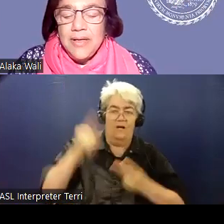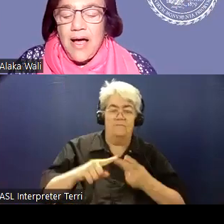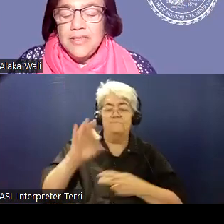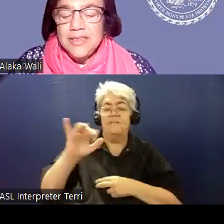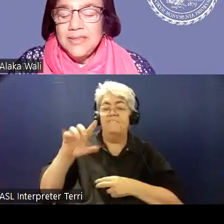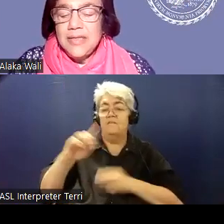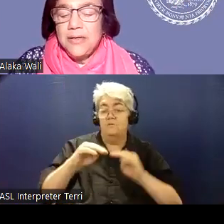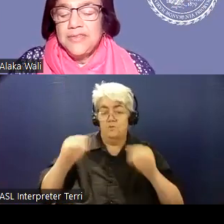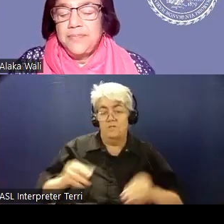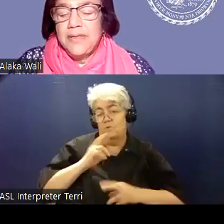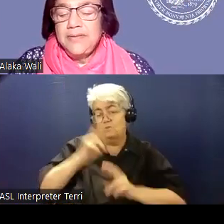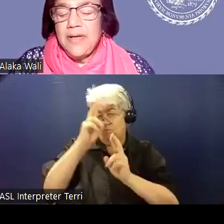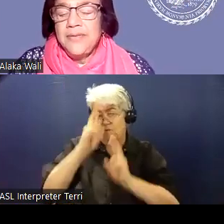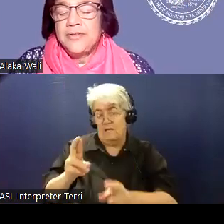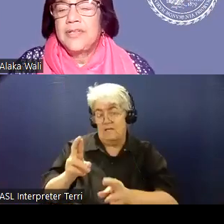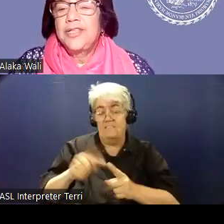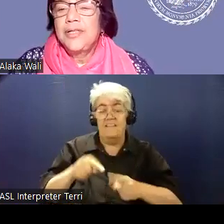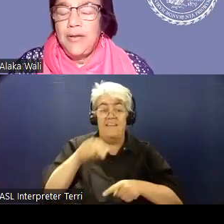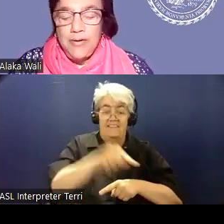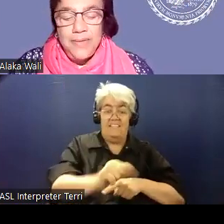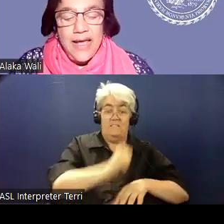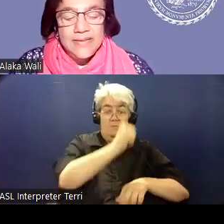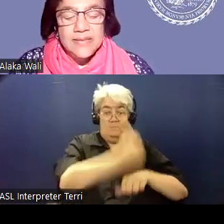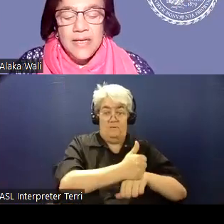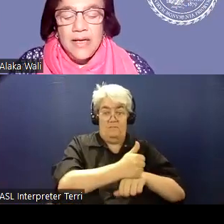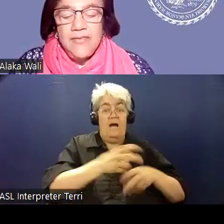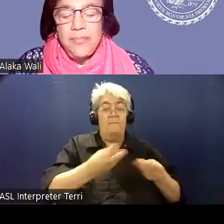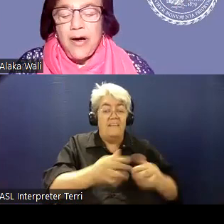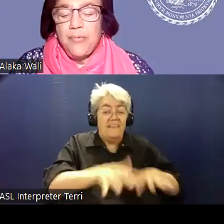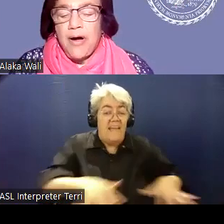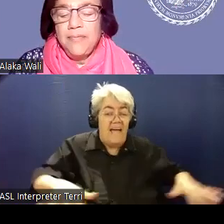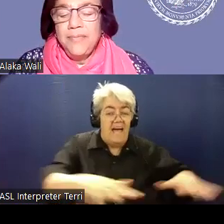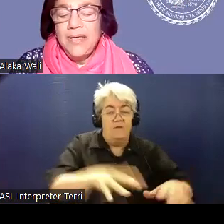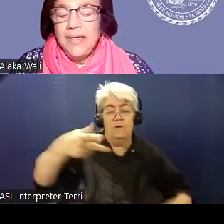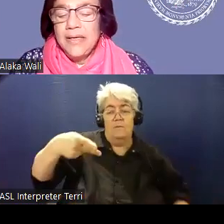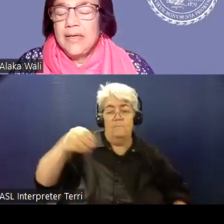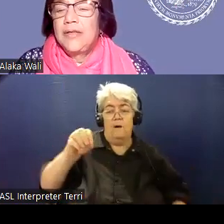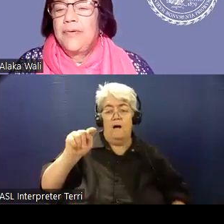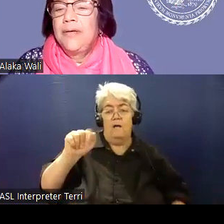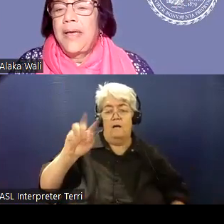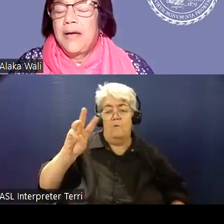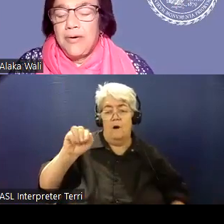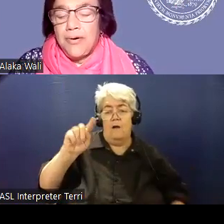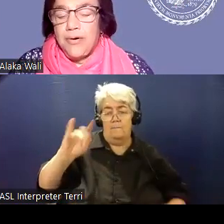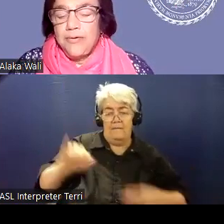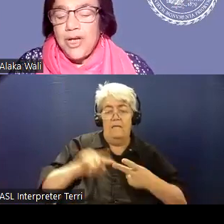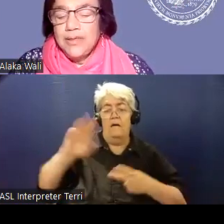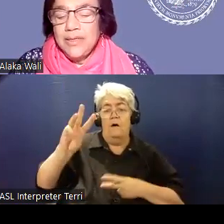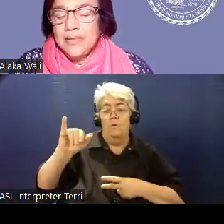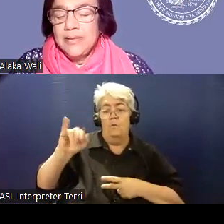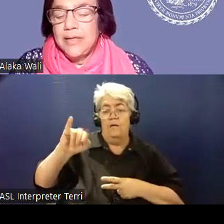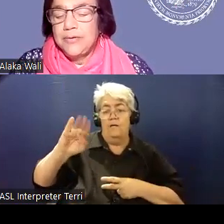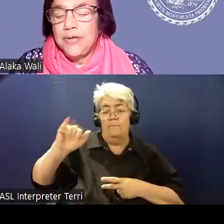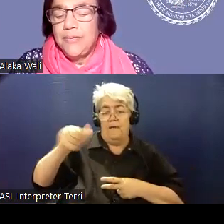Museum acknowledges that it was built on the traditional homelands of the Potawatomi, the Winnebago or